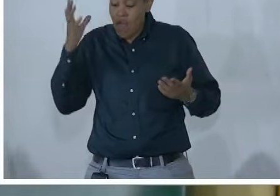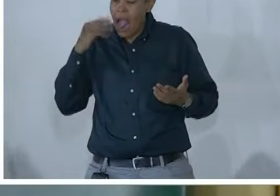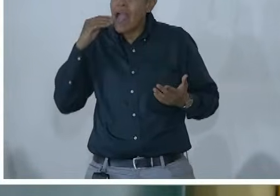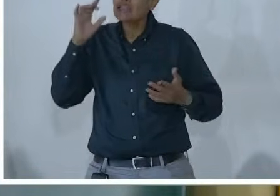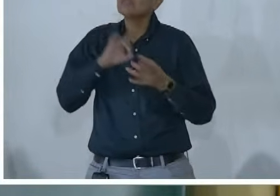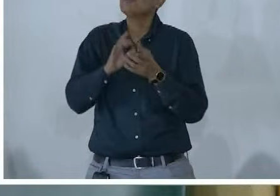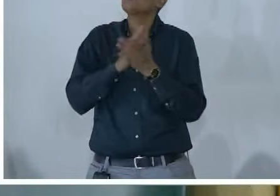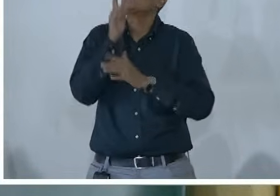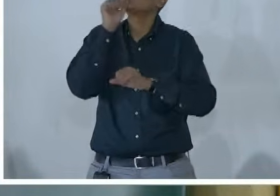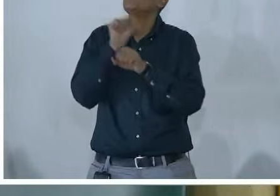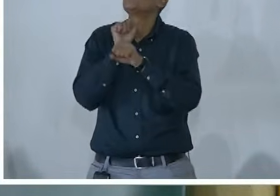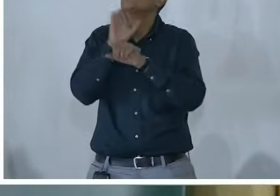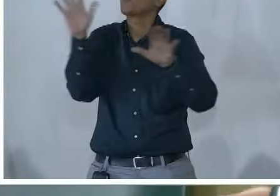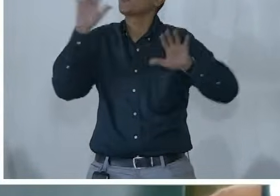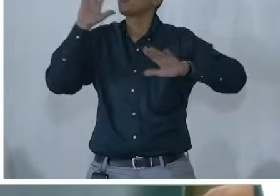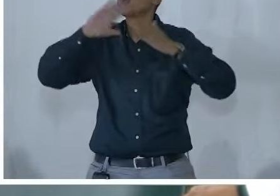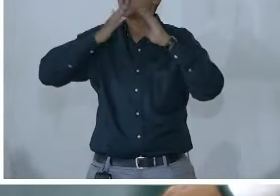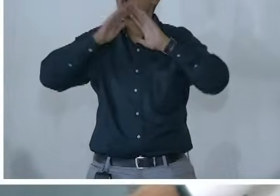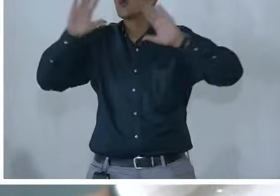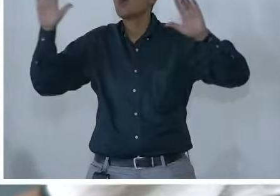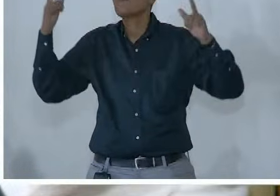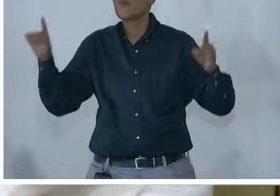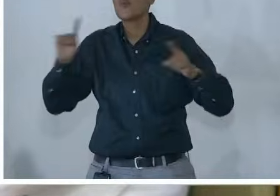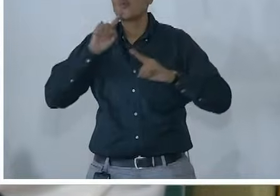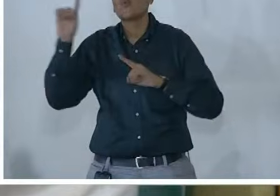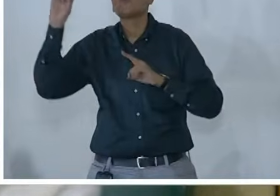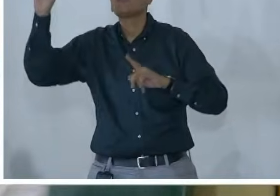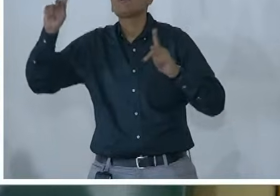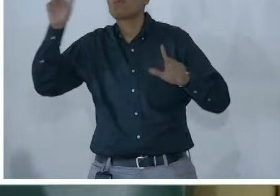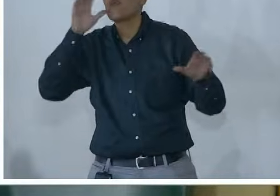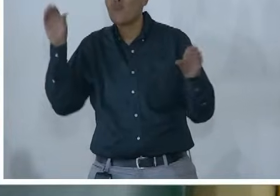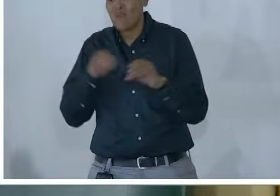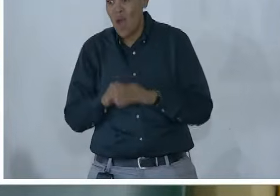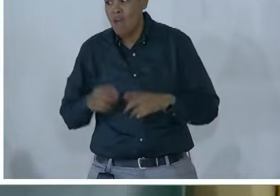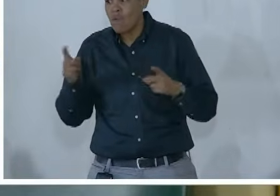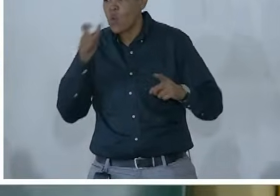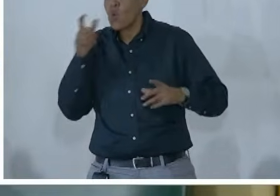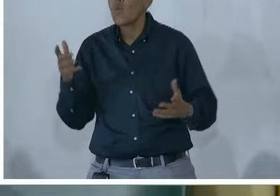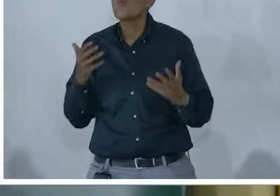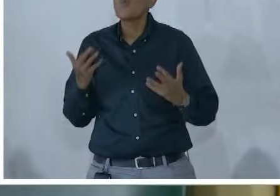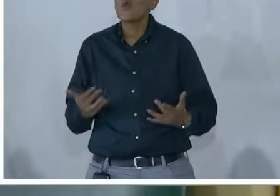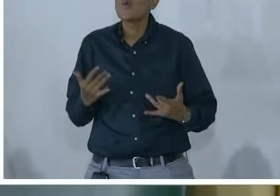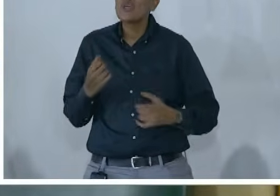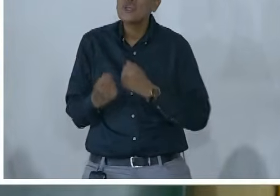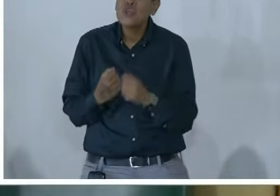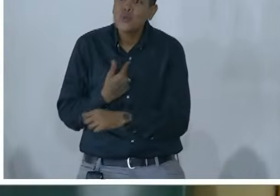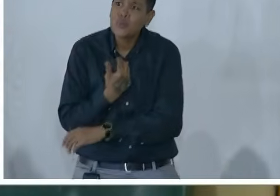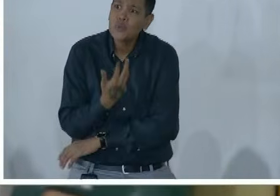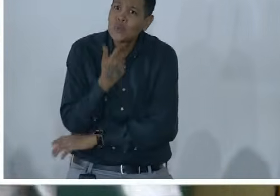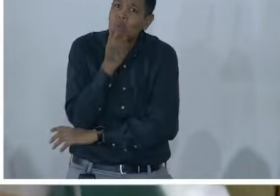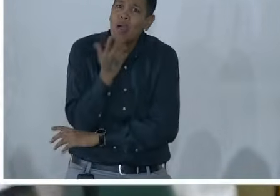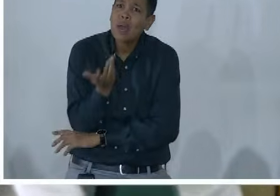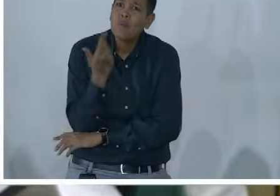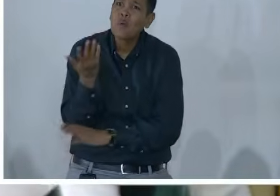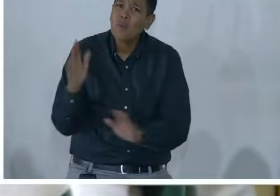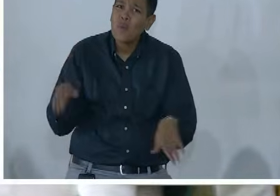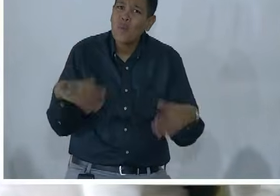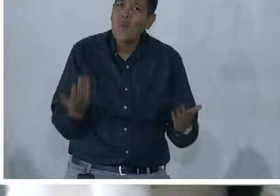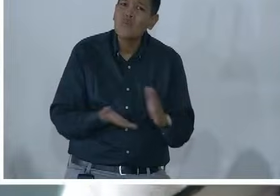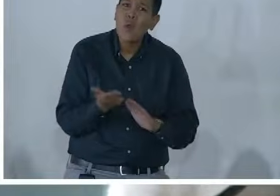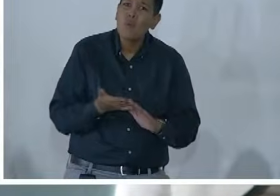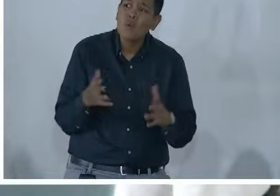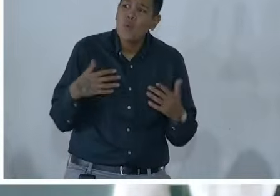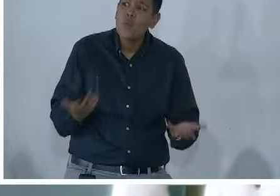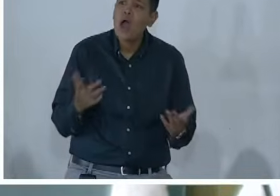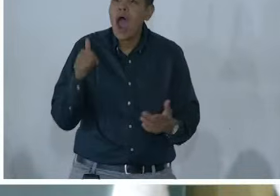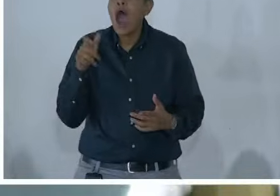experienced by the workers, the communities, the stakeholders who have been waiting for years for the restart of the operations